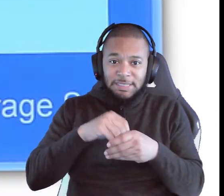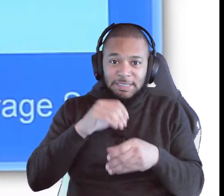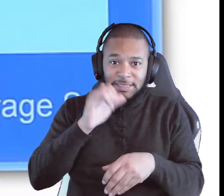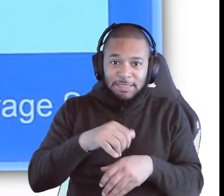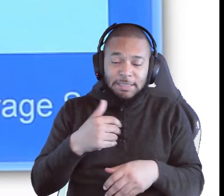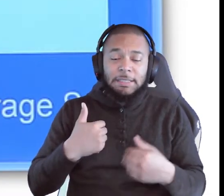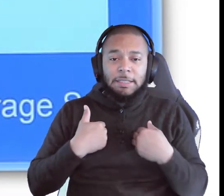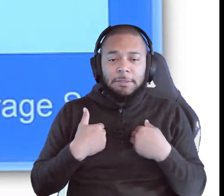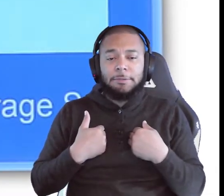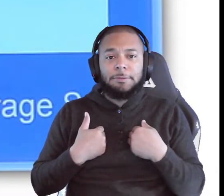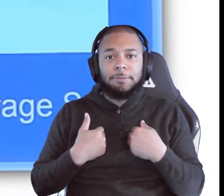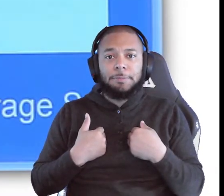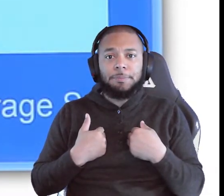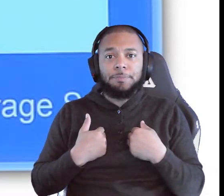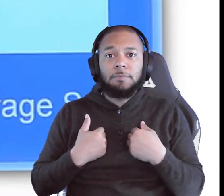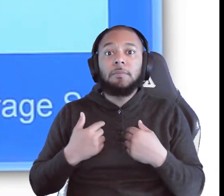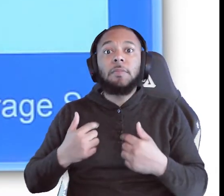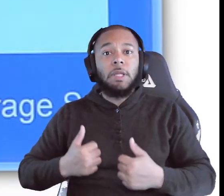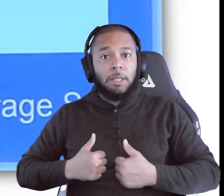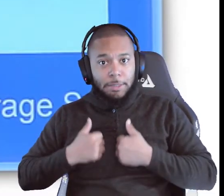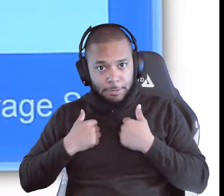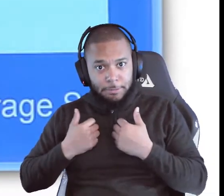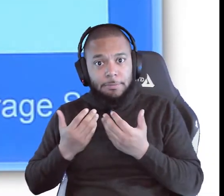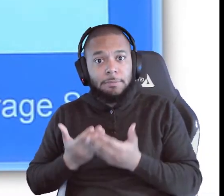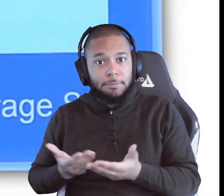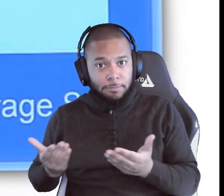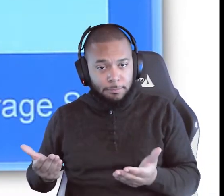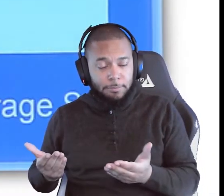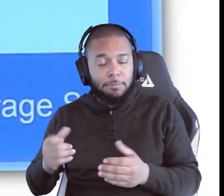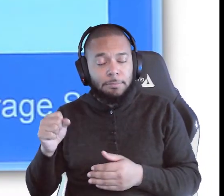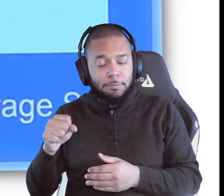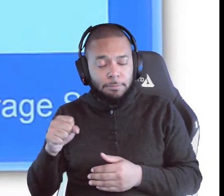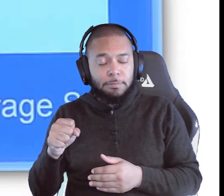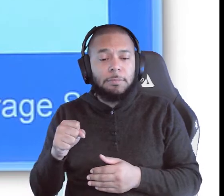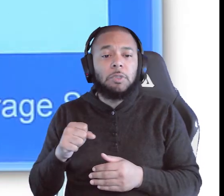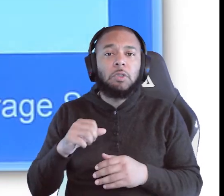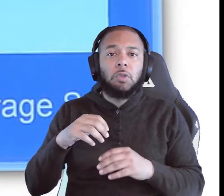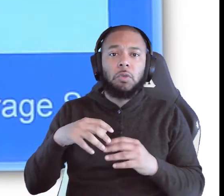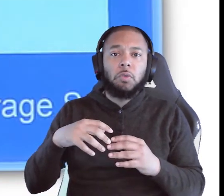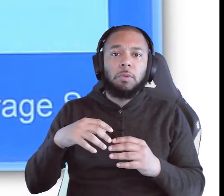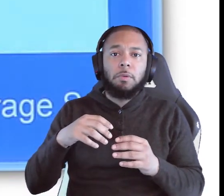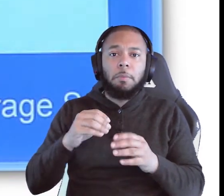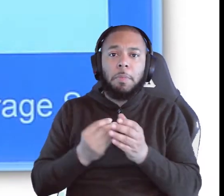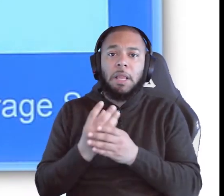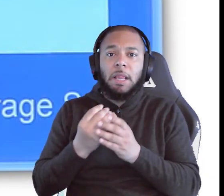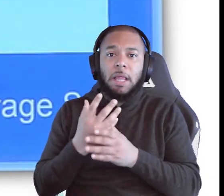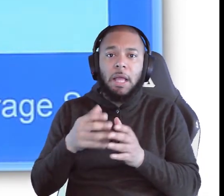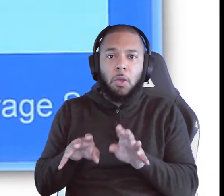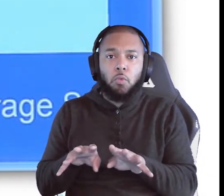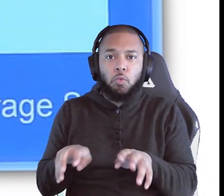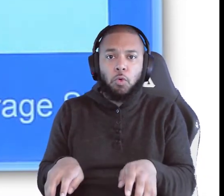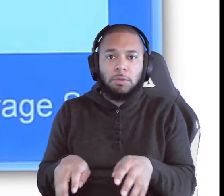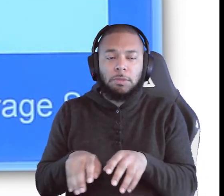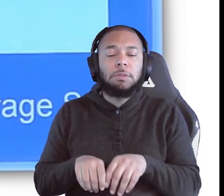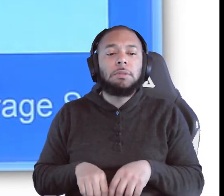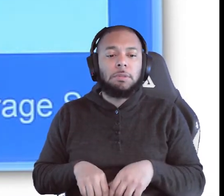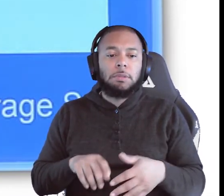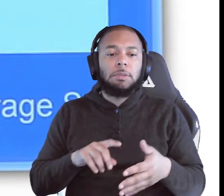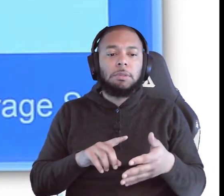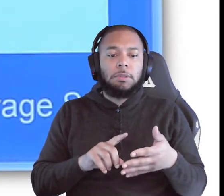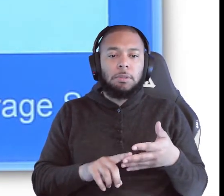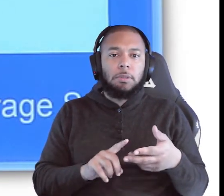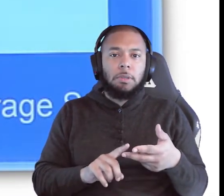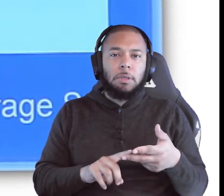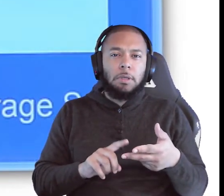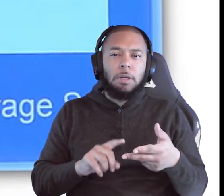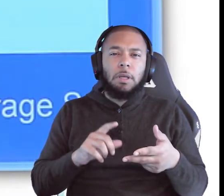we include living organisms as part of the soil, roots of plants as part of the soil as well, and something